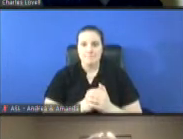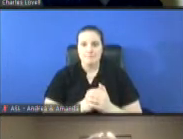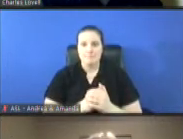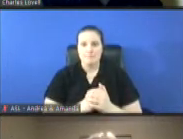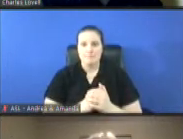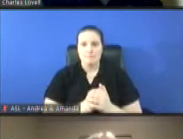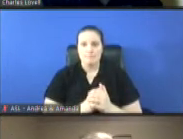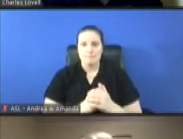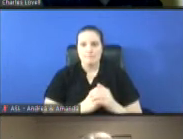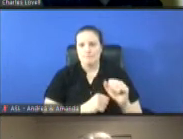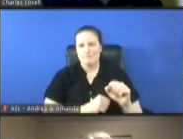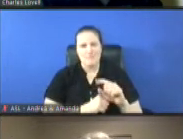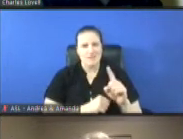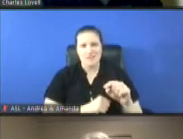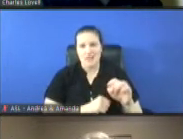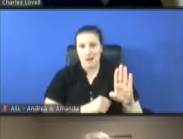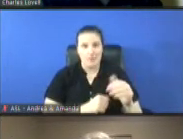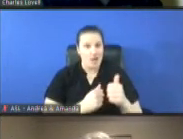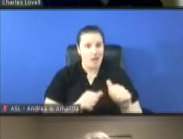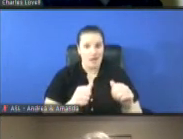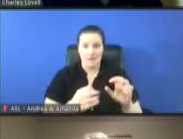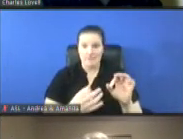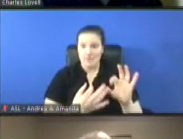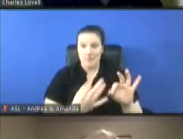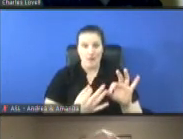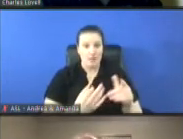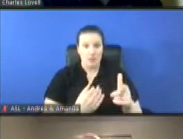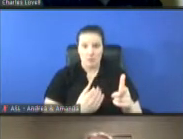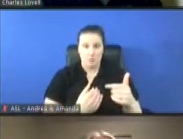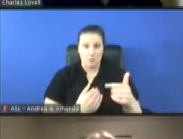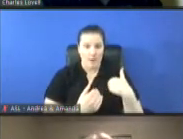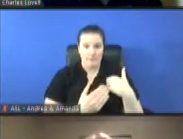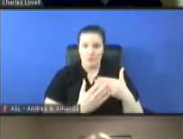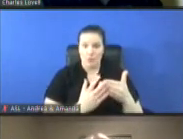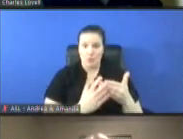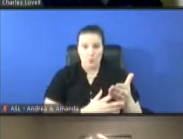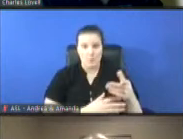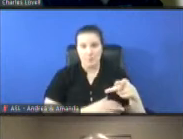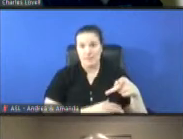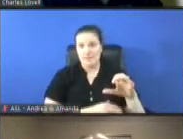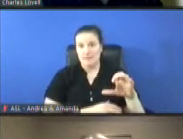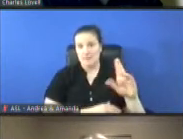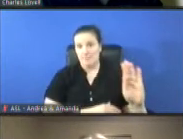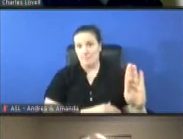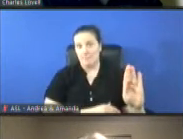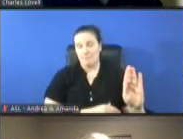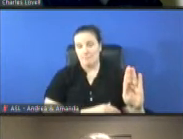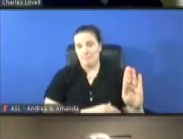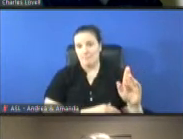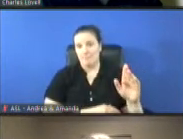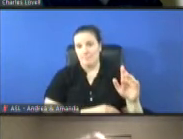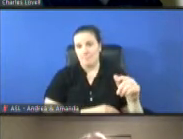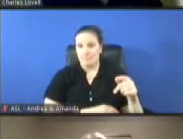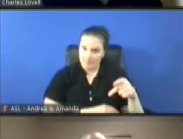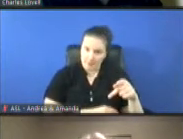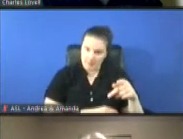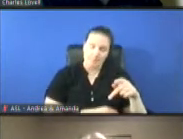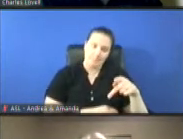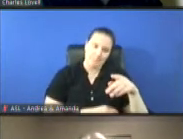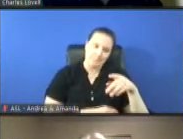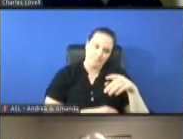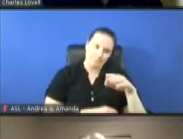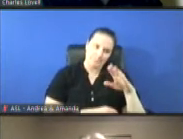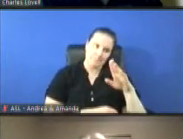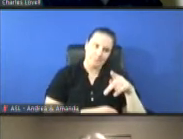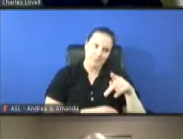And absolutely, Zainab, any feedback that we get through the PCCEP website we will pass on